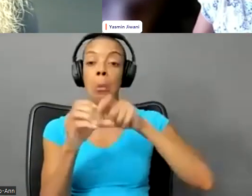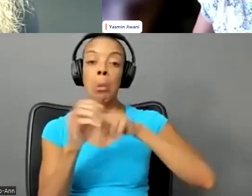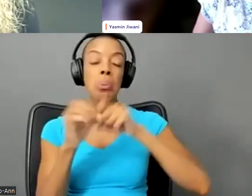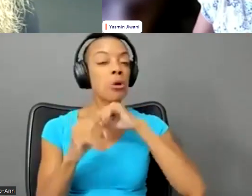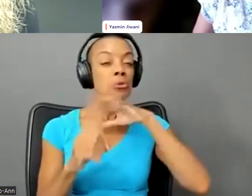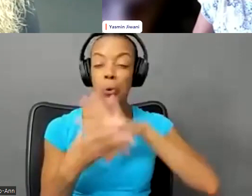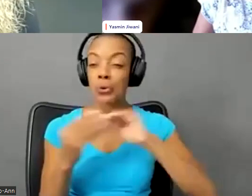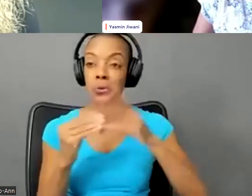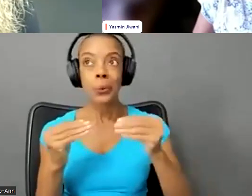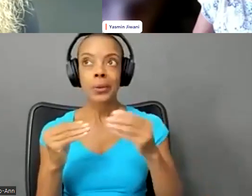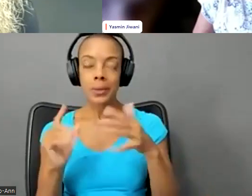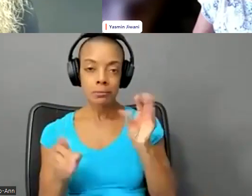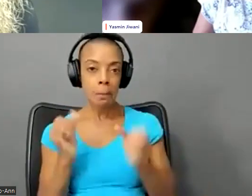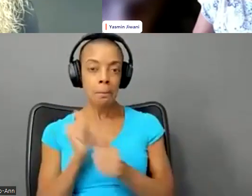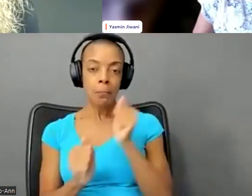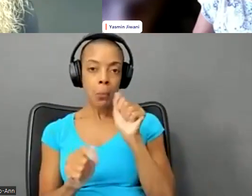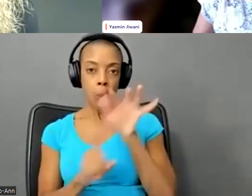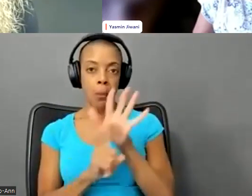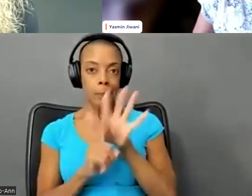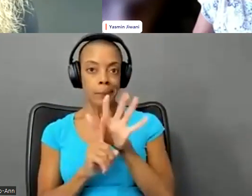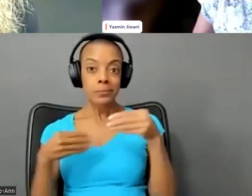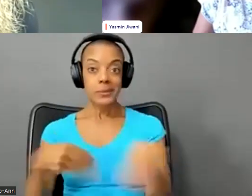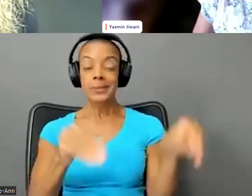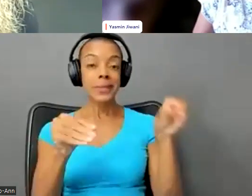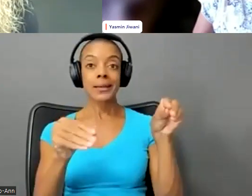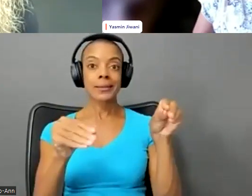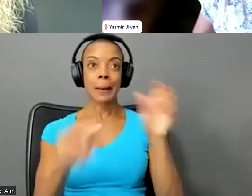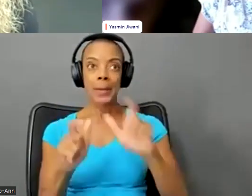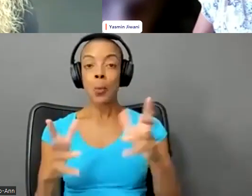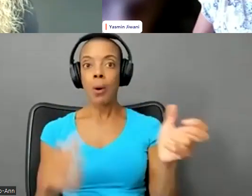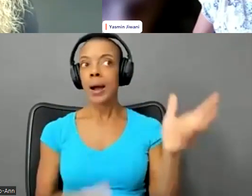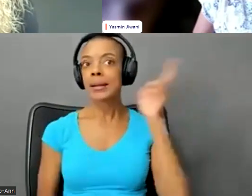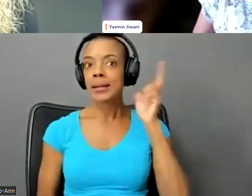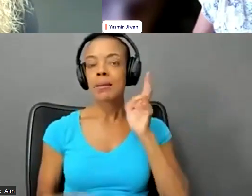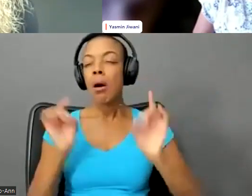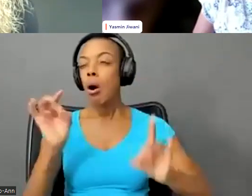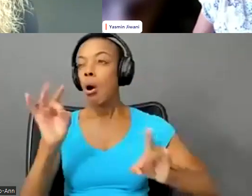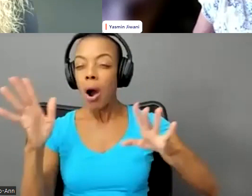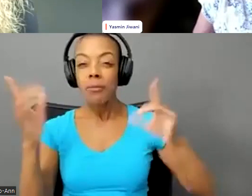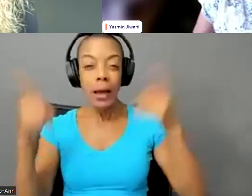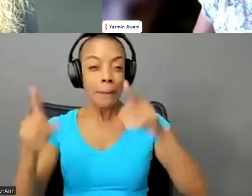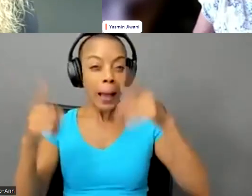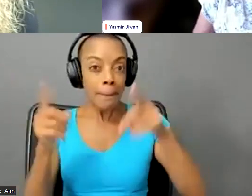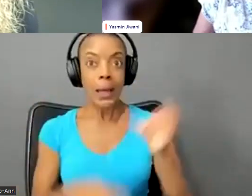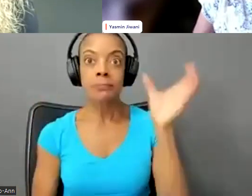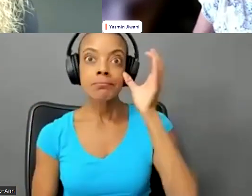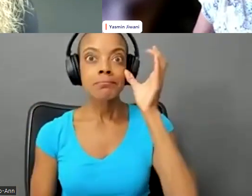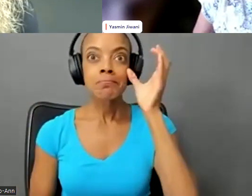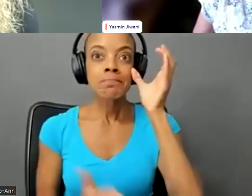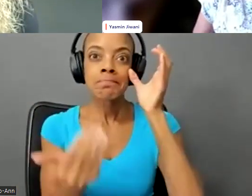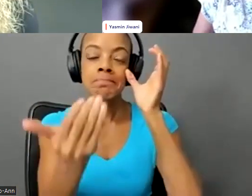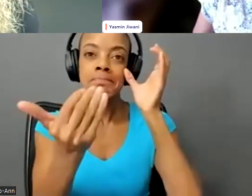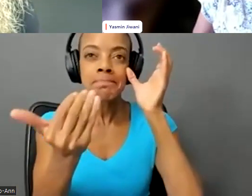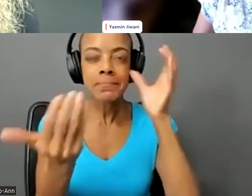society, people want to hear all of the awful things that have happened to folks by media.